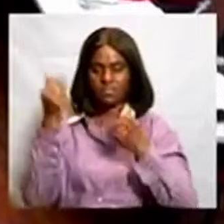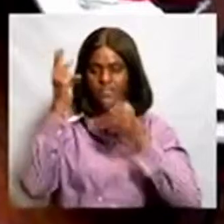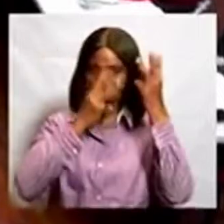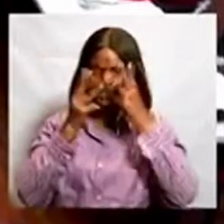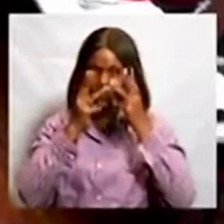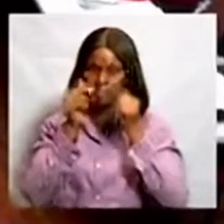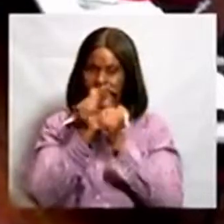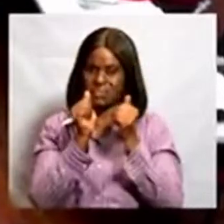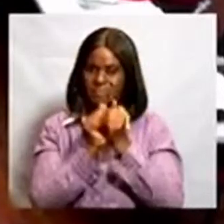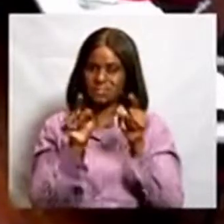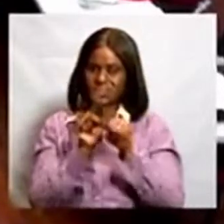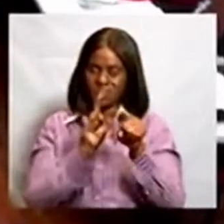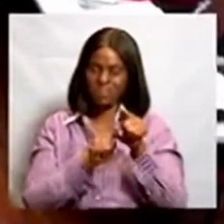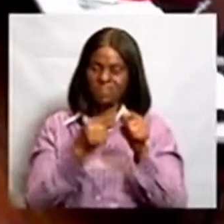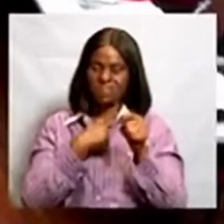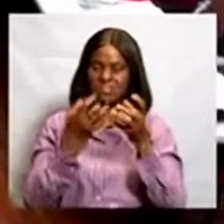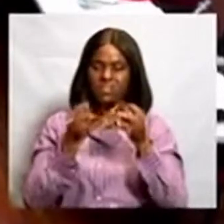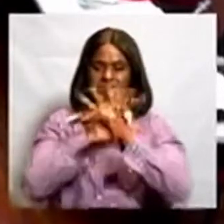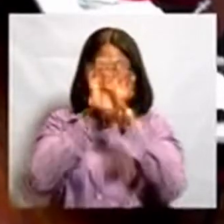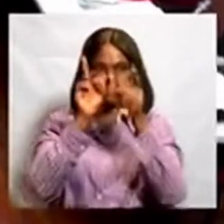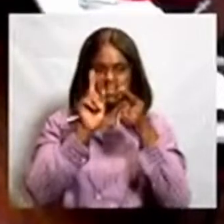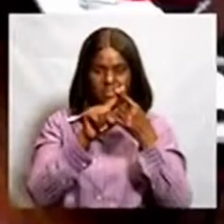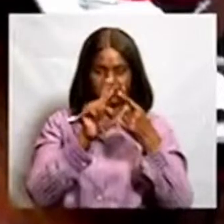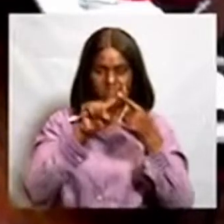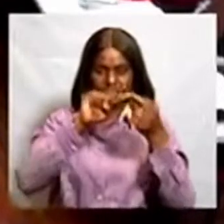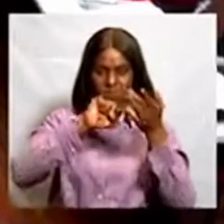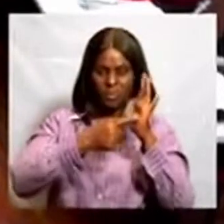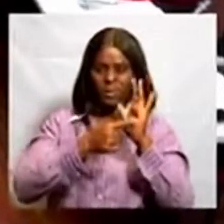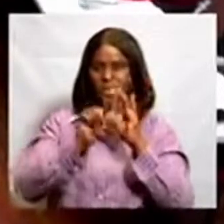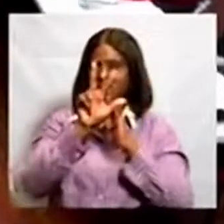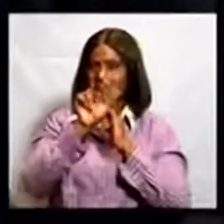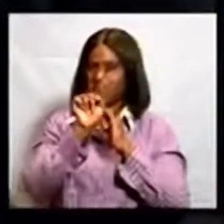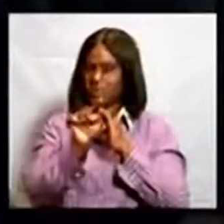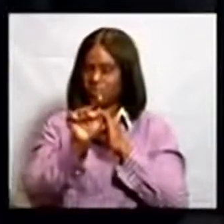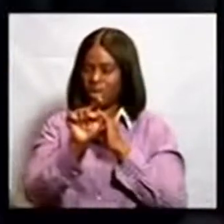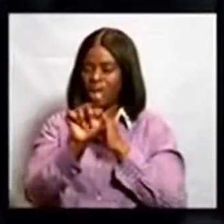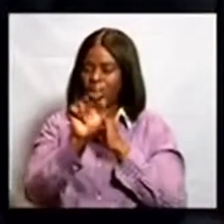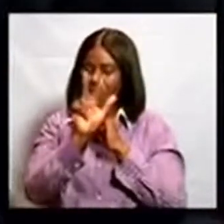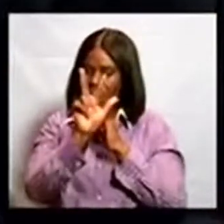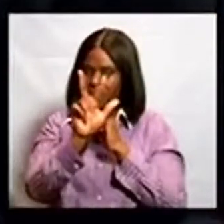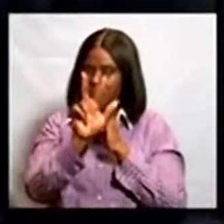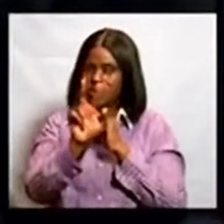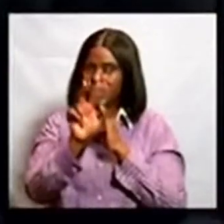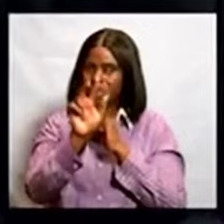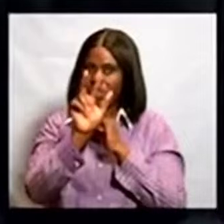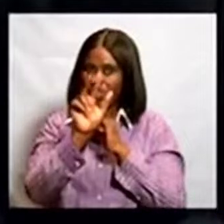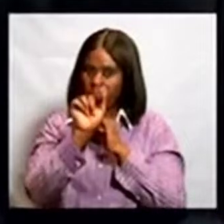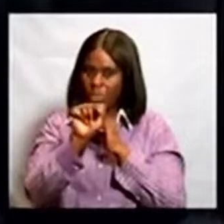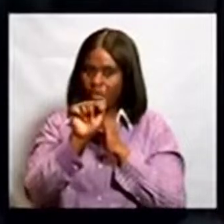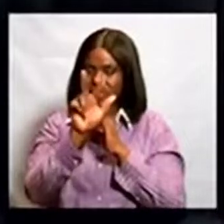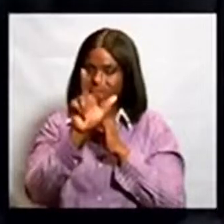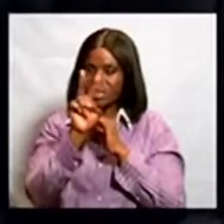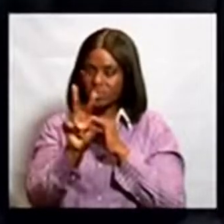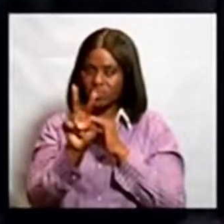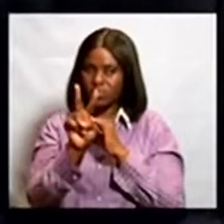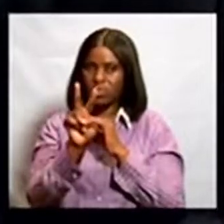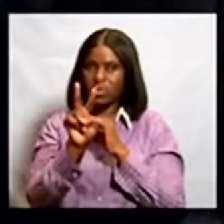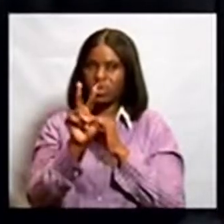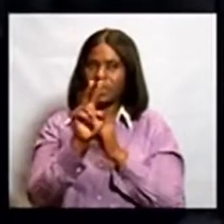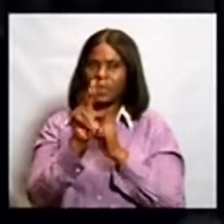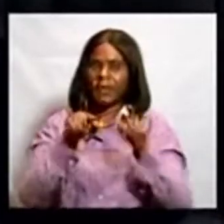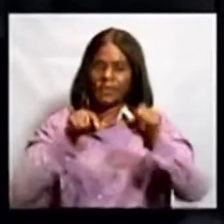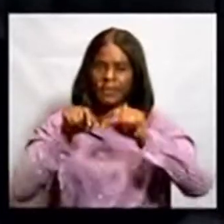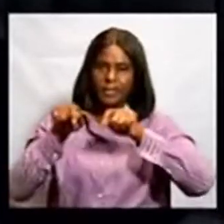like to get clarity on. The first one is on point 3.2, I think in page 5, which speaks to the governance